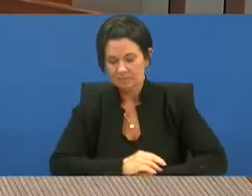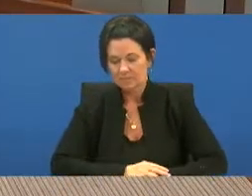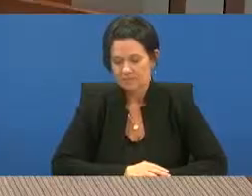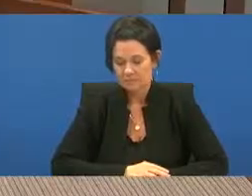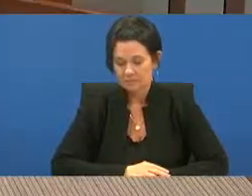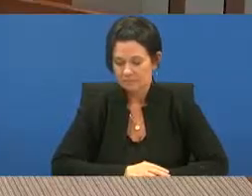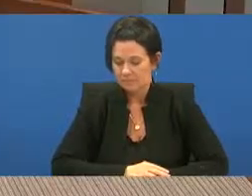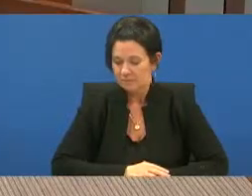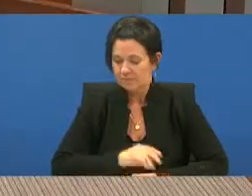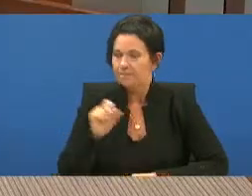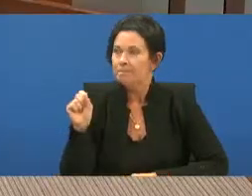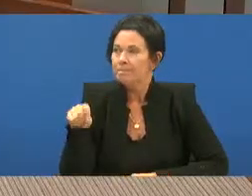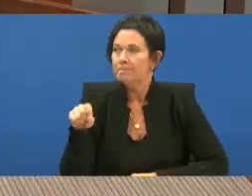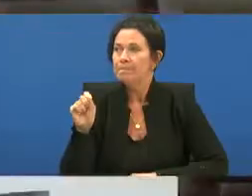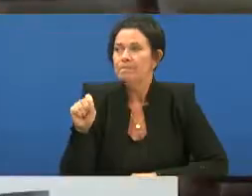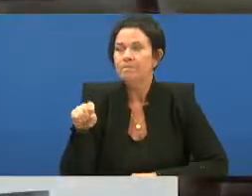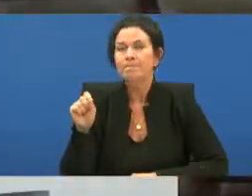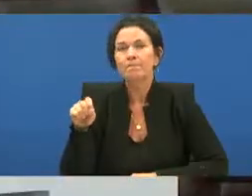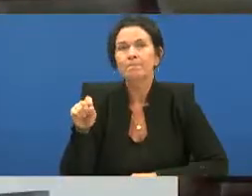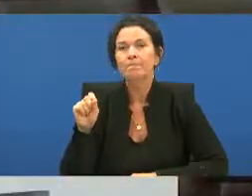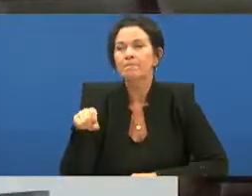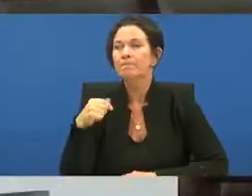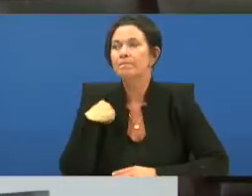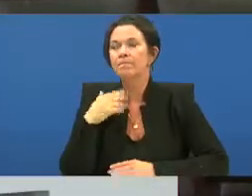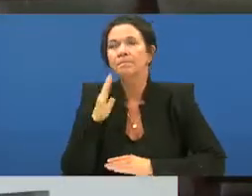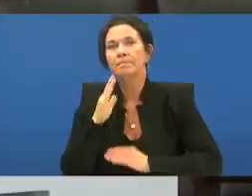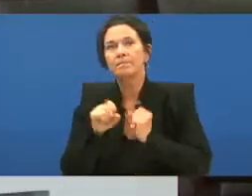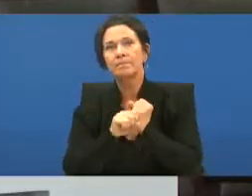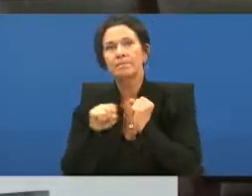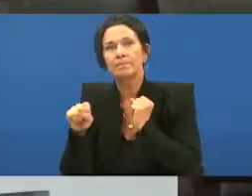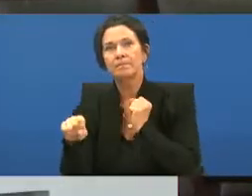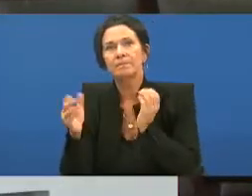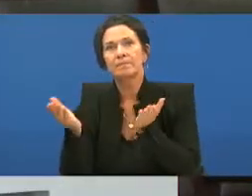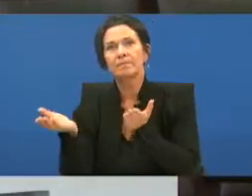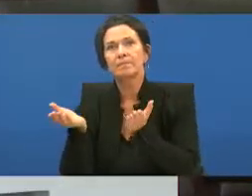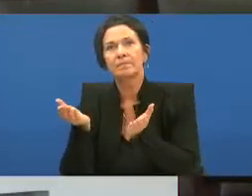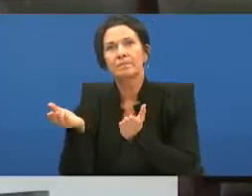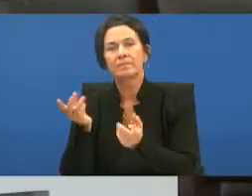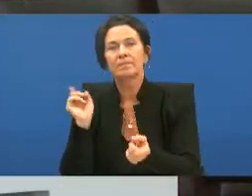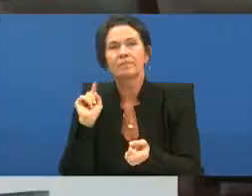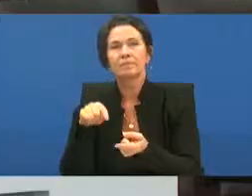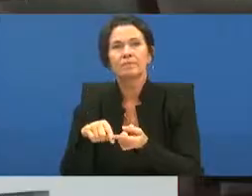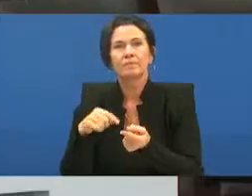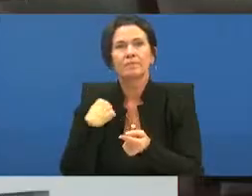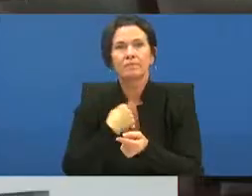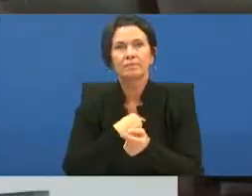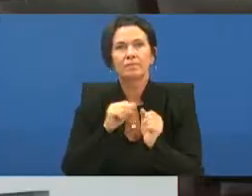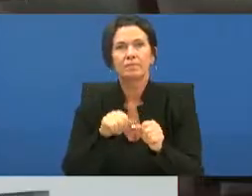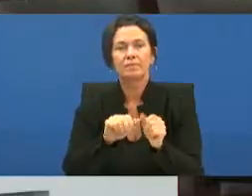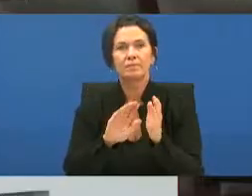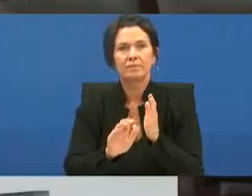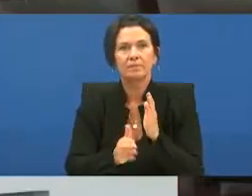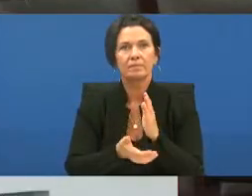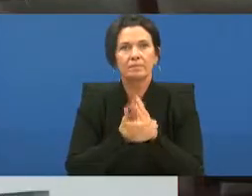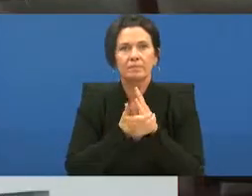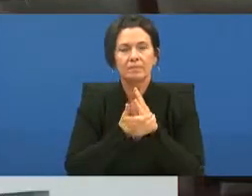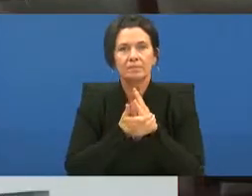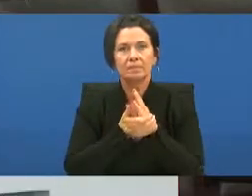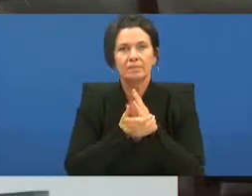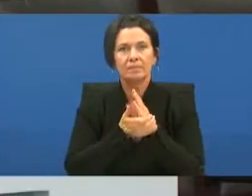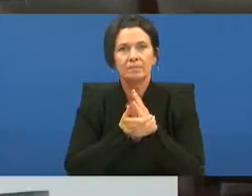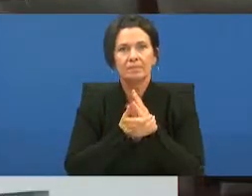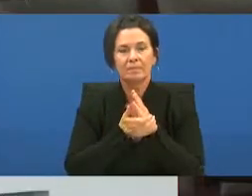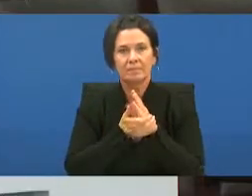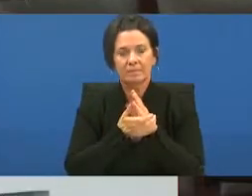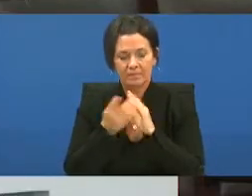Yes, sir. So we're asking to extend the services until we can actually amend it on Tuesday